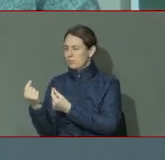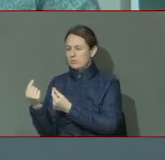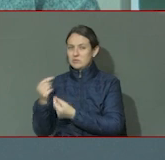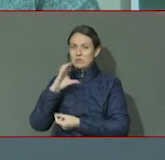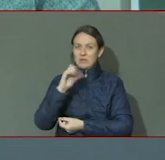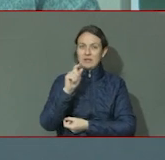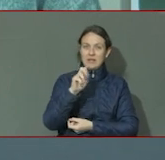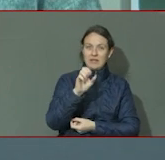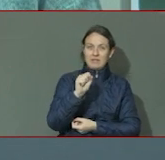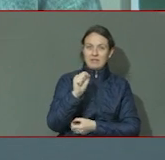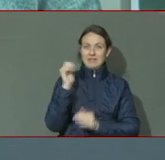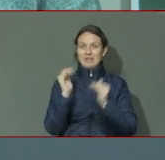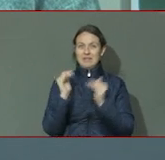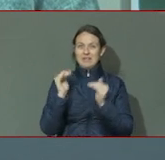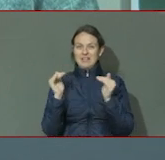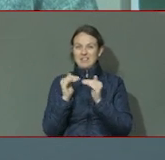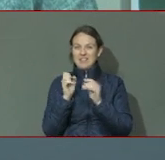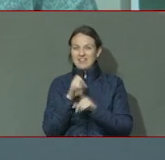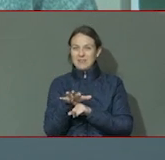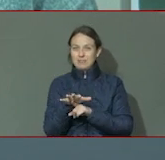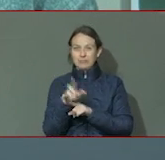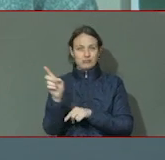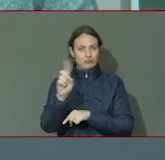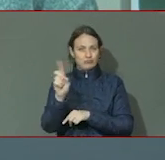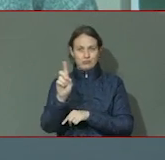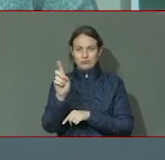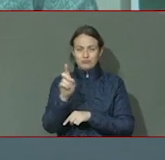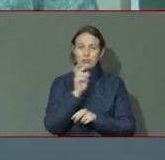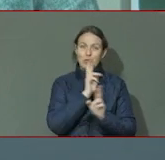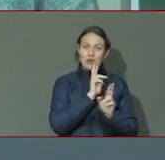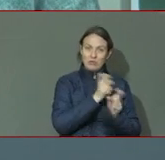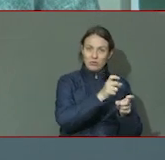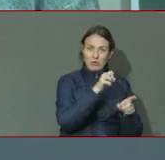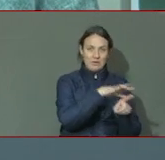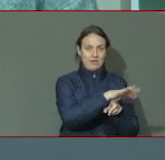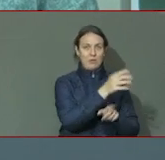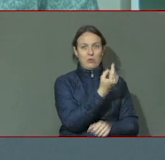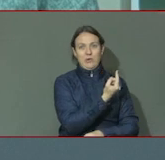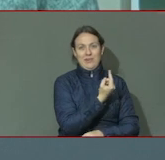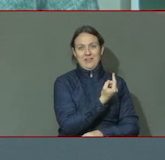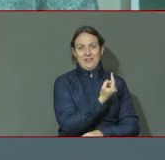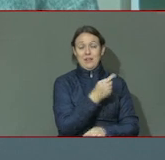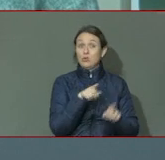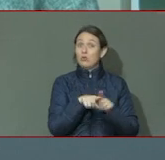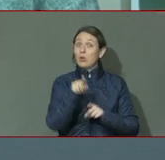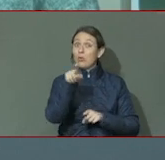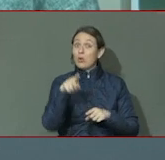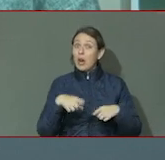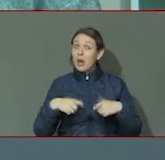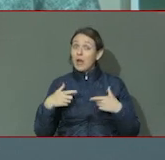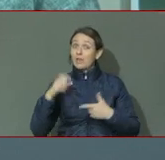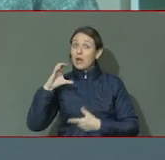the equilibrium. It just changes the reaction rate. So even in your life, there's a